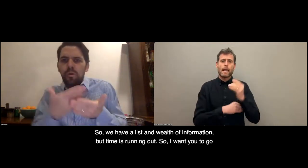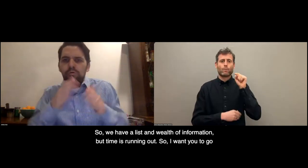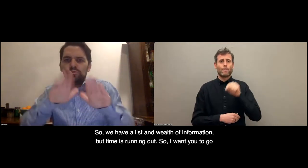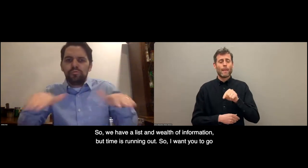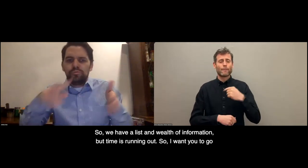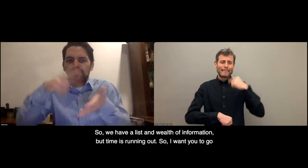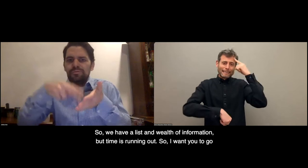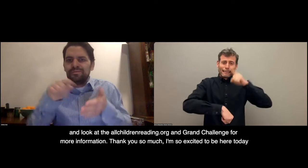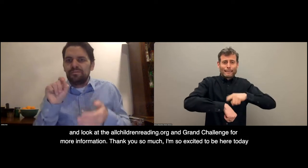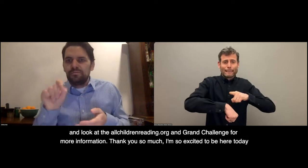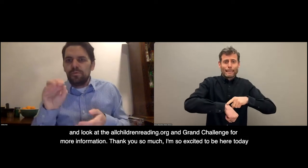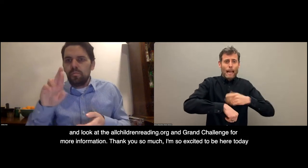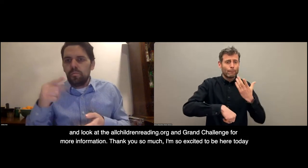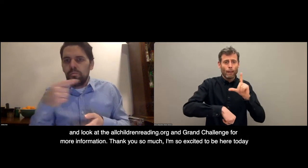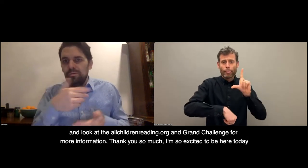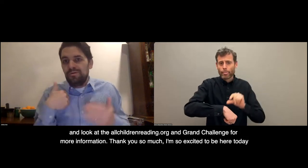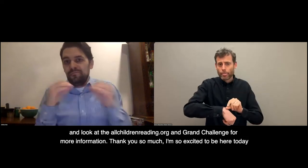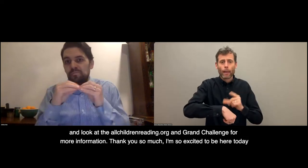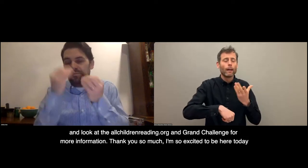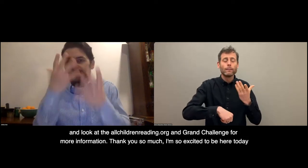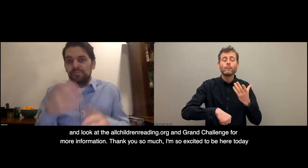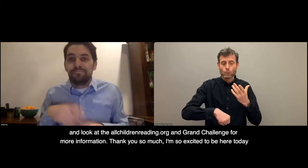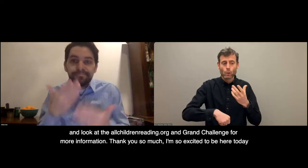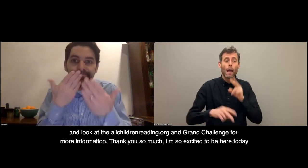So I wanted you to go ahead and look at the